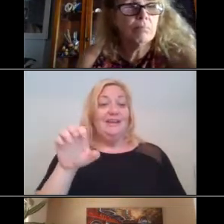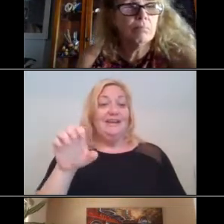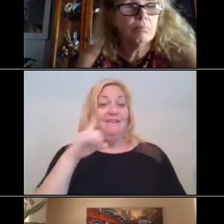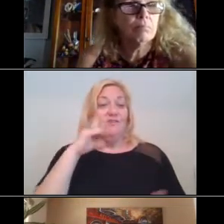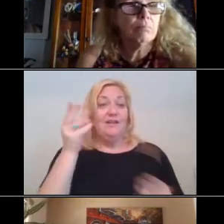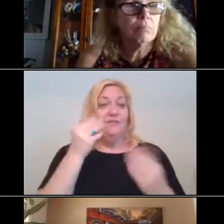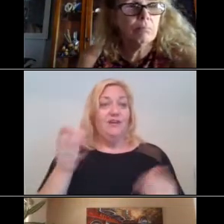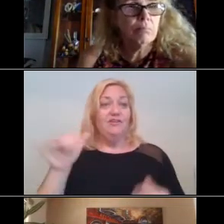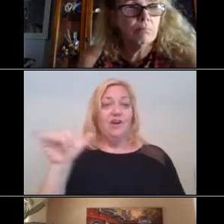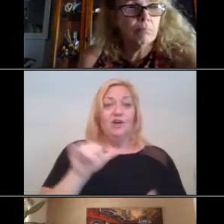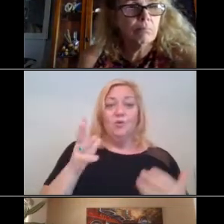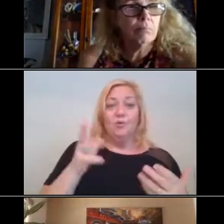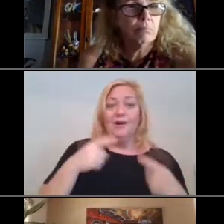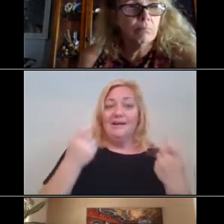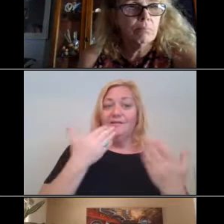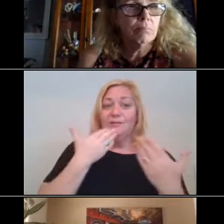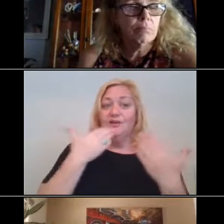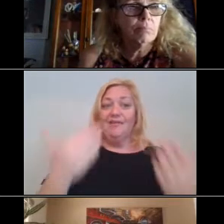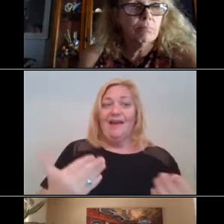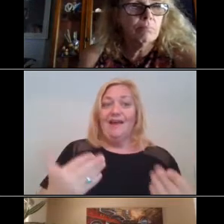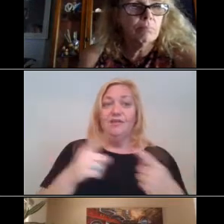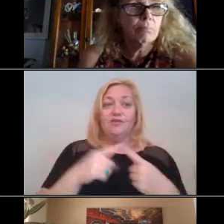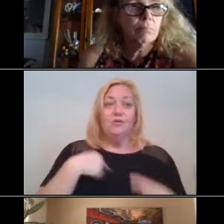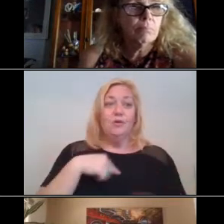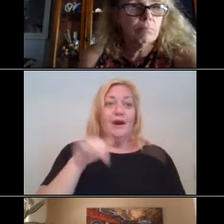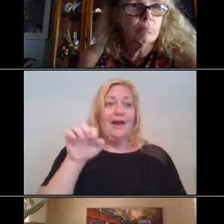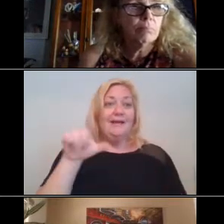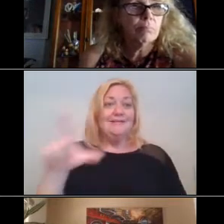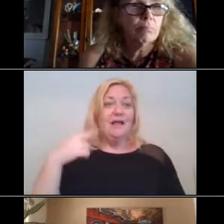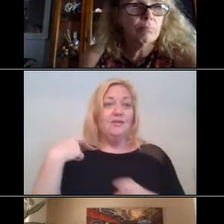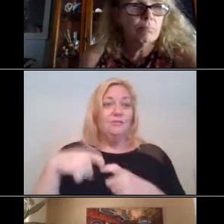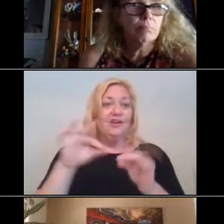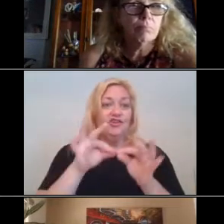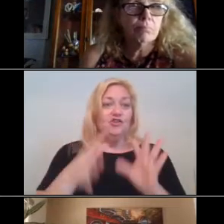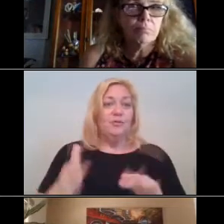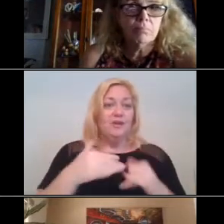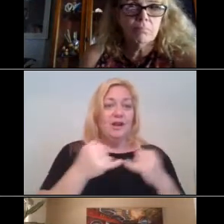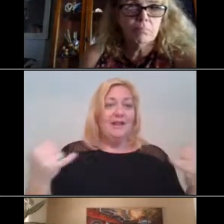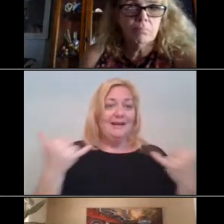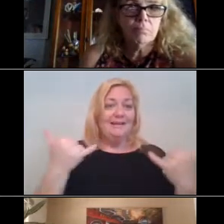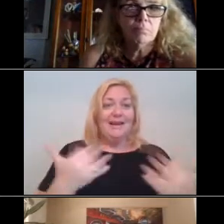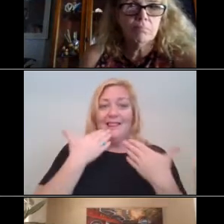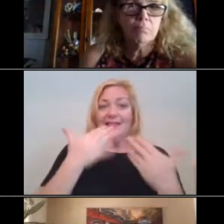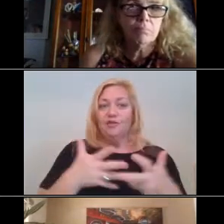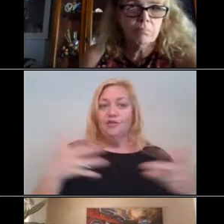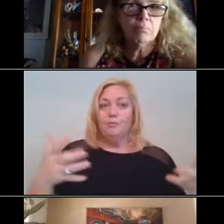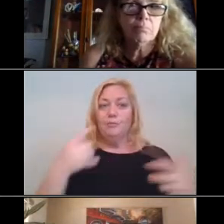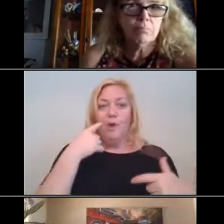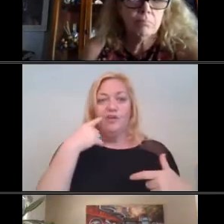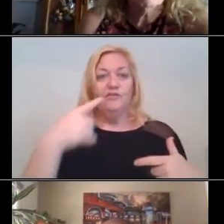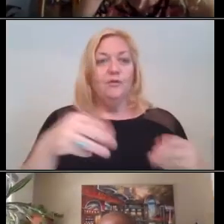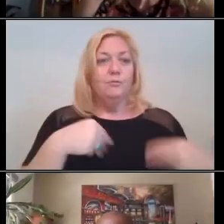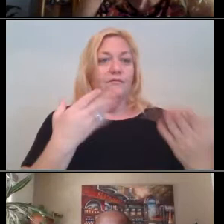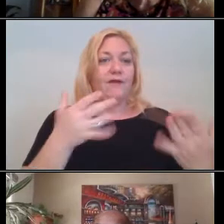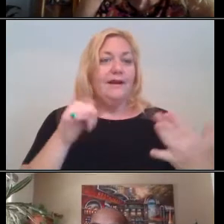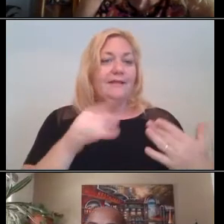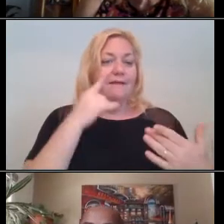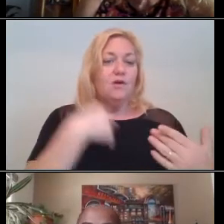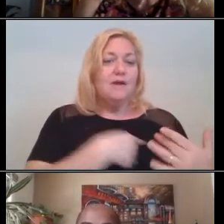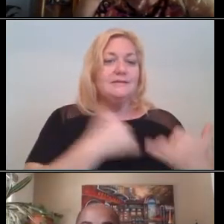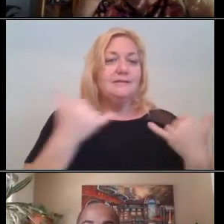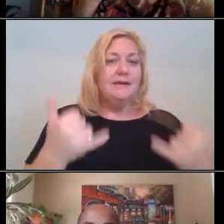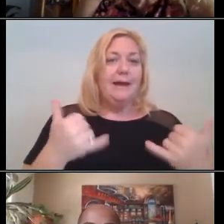I also wanted to give a special thank you to our ASL and Spanish interpreters on the line today. Thank you so much for providing that for us today.